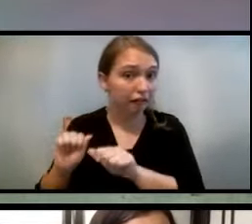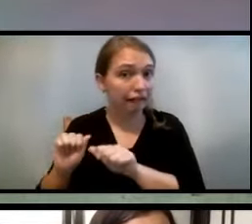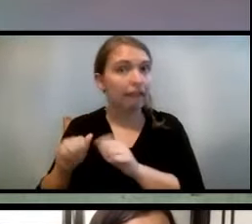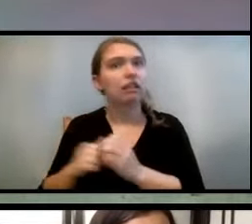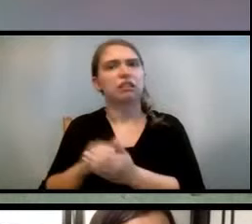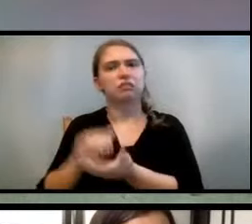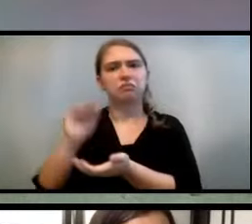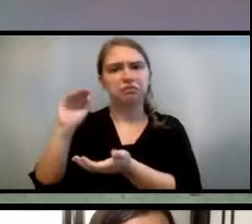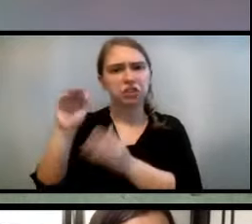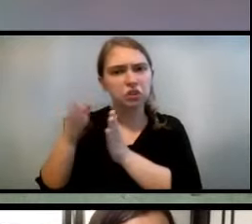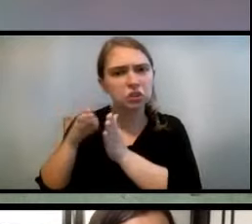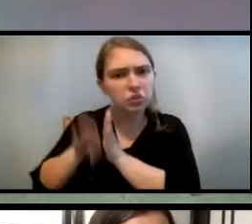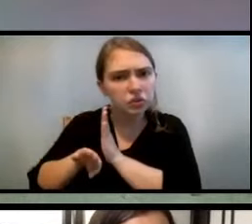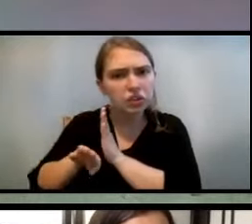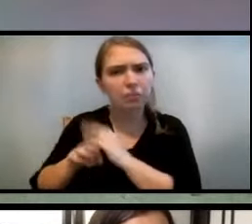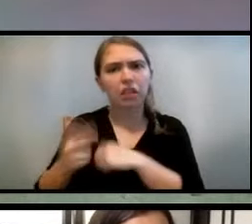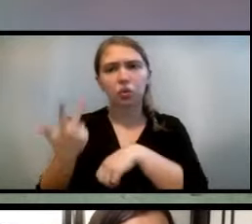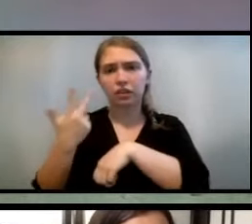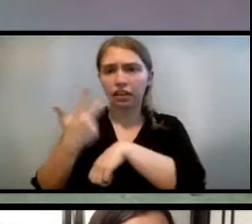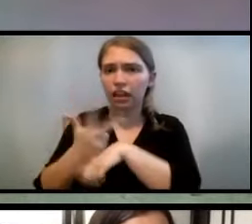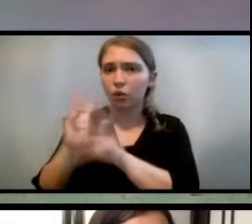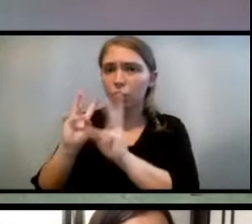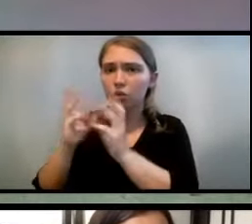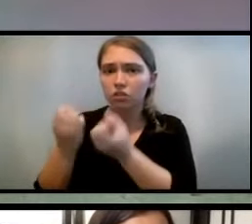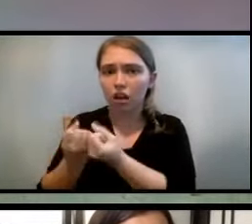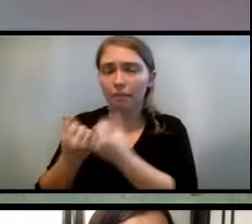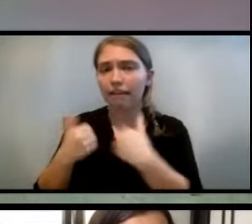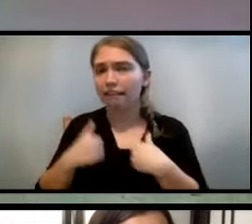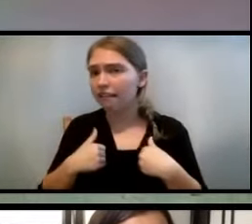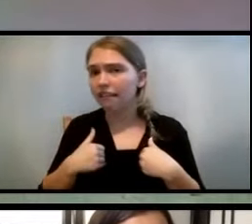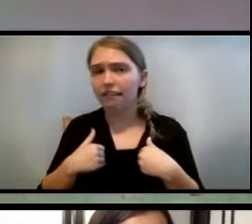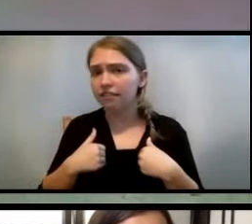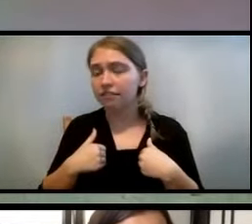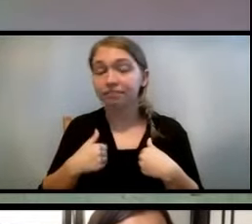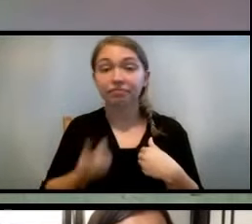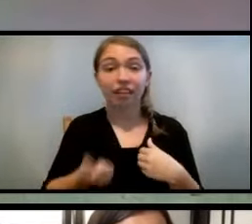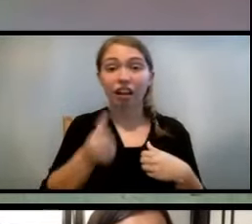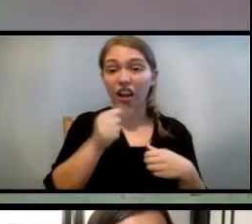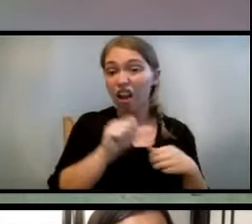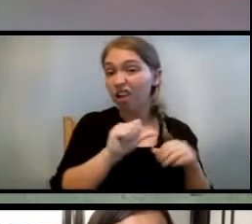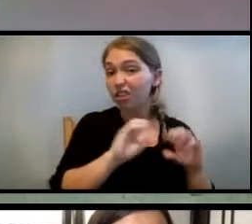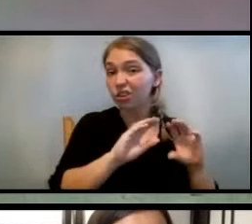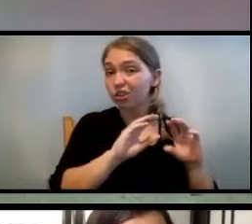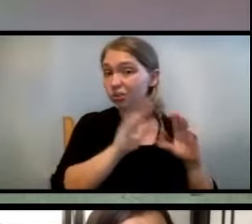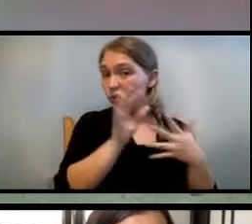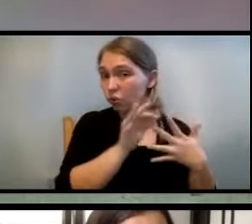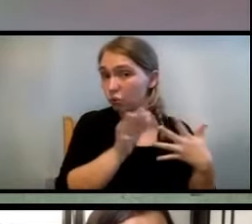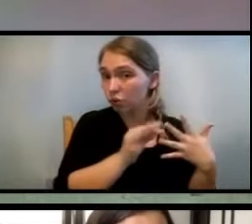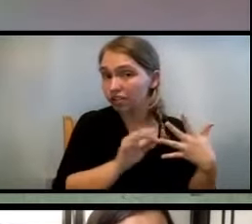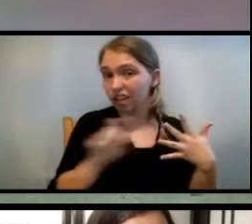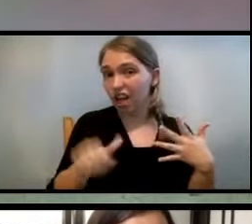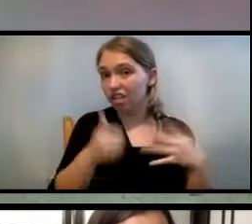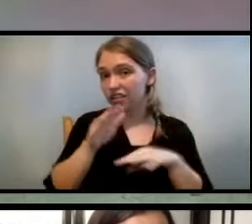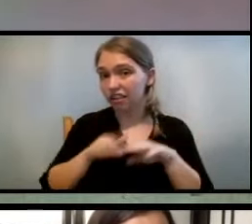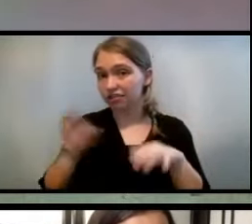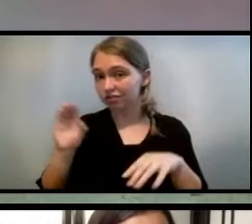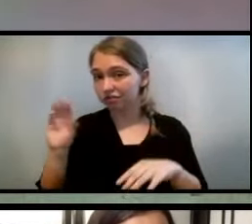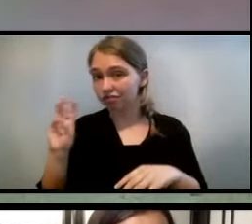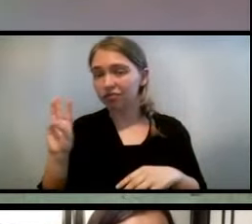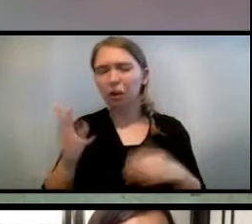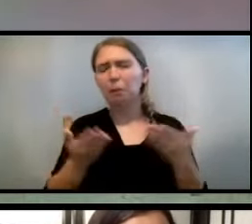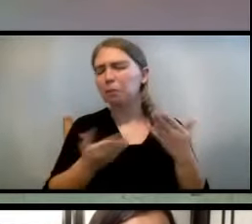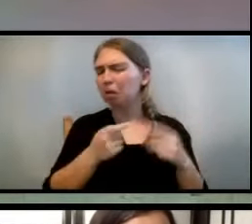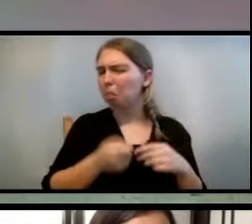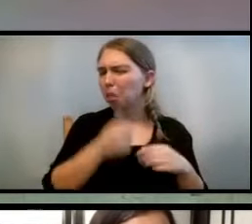3-day workshop. You know, there are other choices besides Clarion that are maybe a little bit longer, but